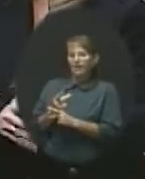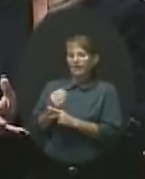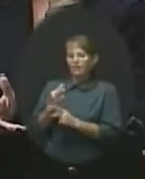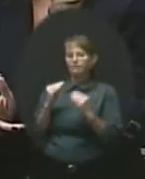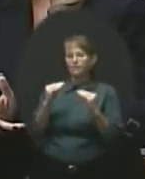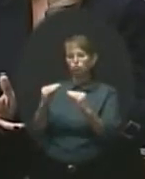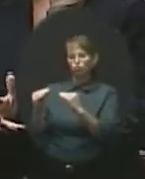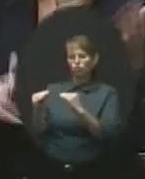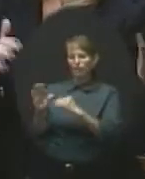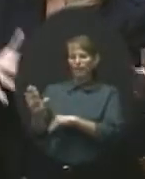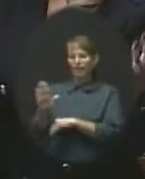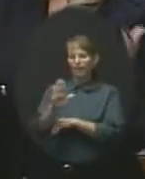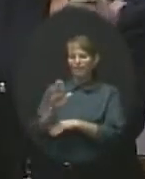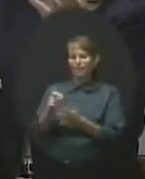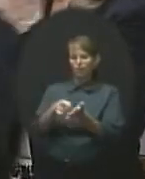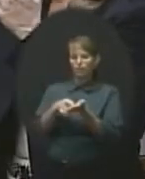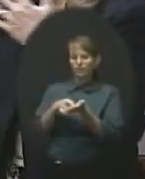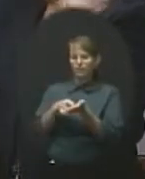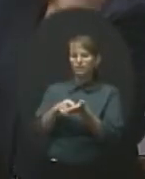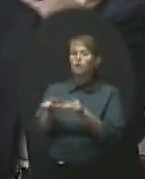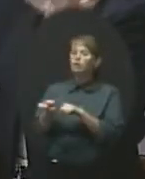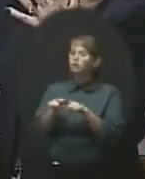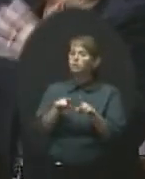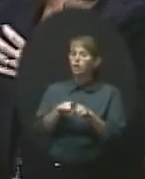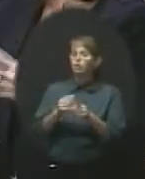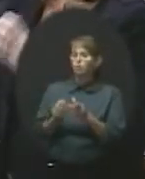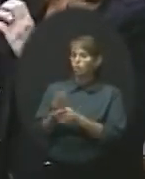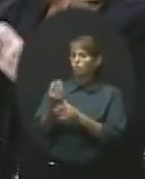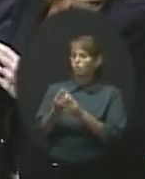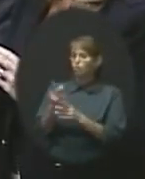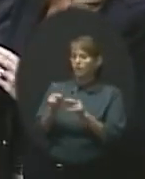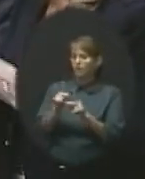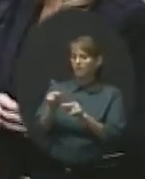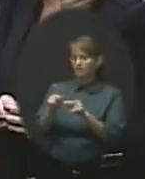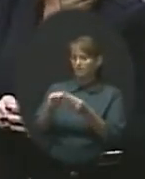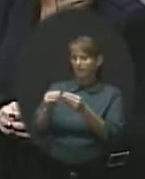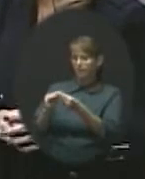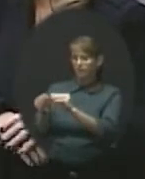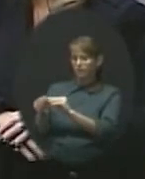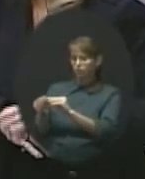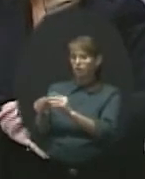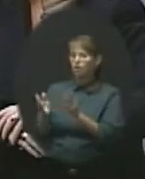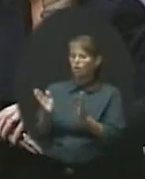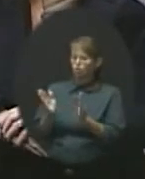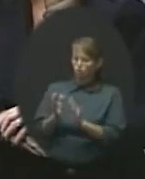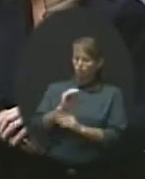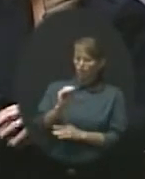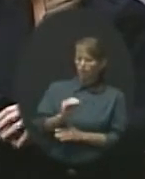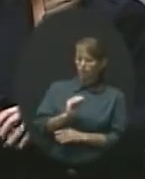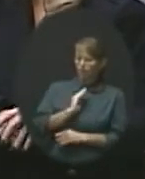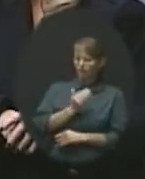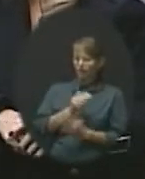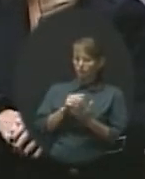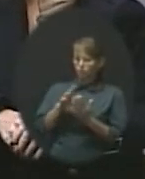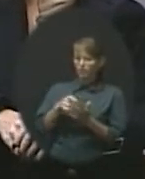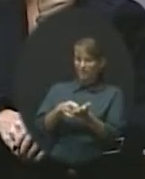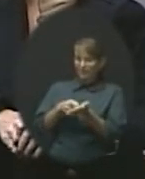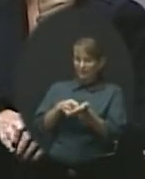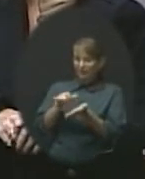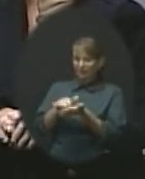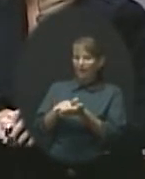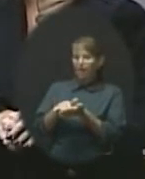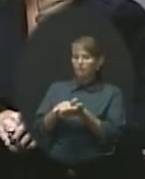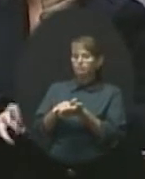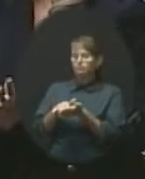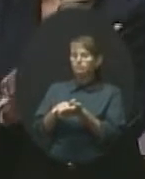And it's also a growing population as our district population grows. A small percent of our students need that services, but it's growing. And